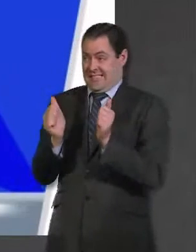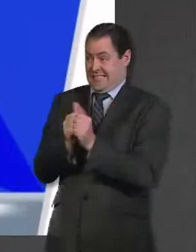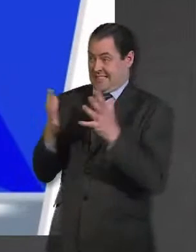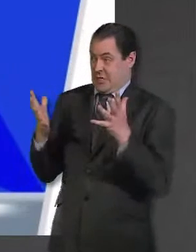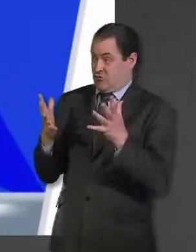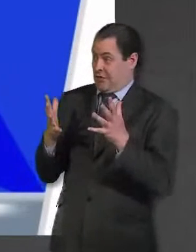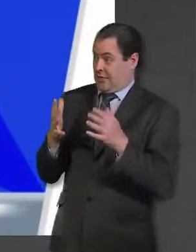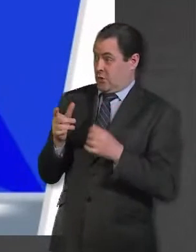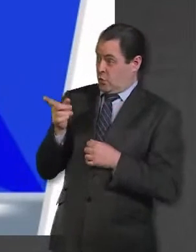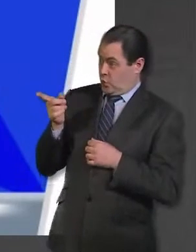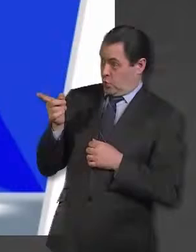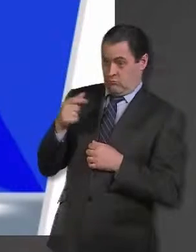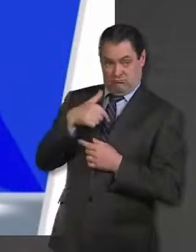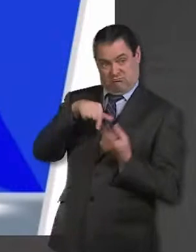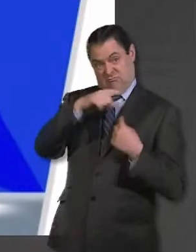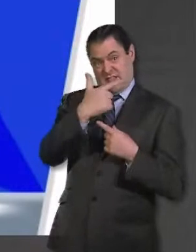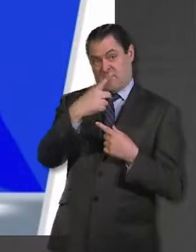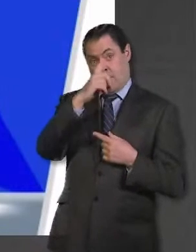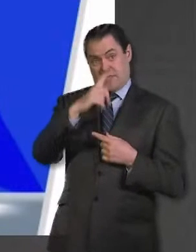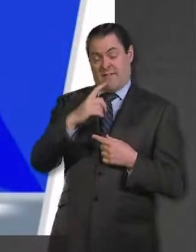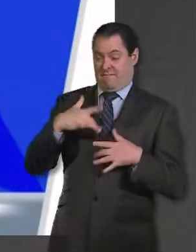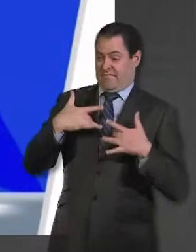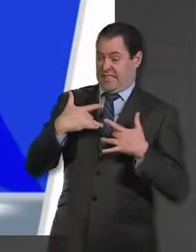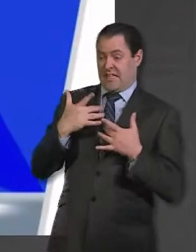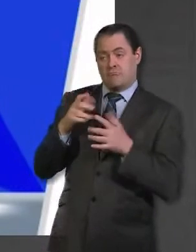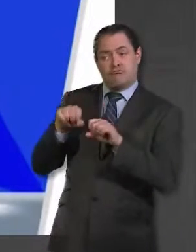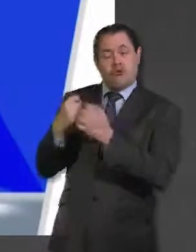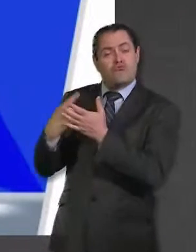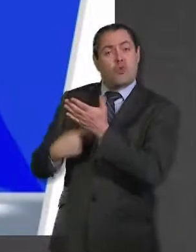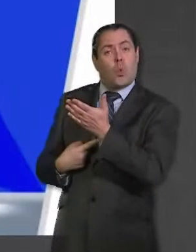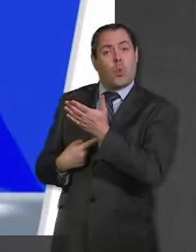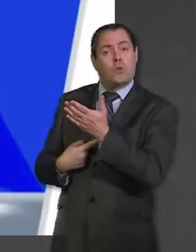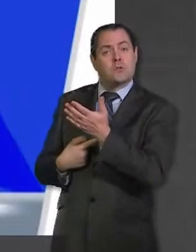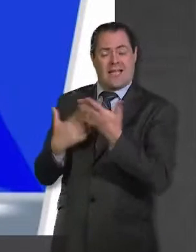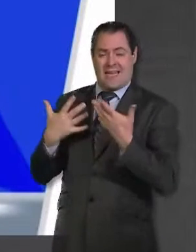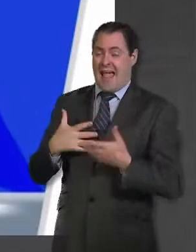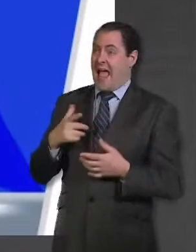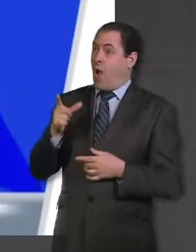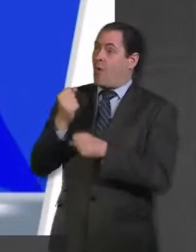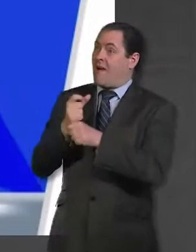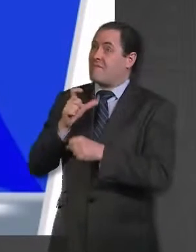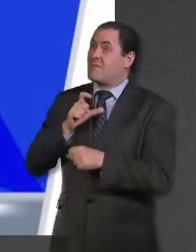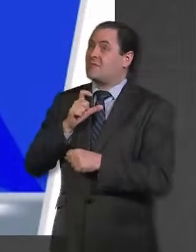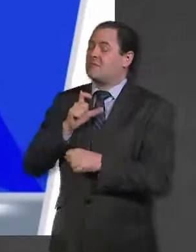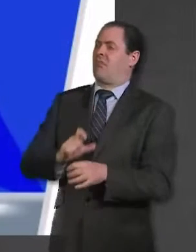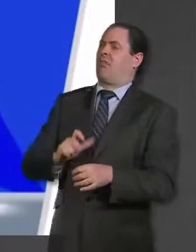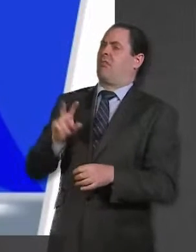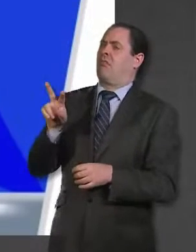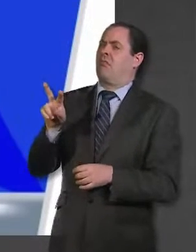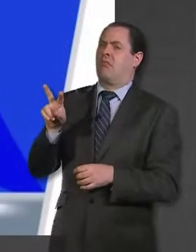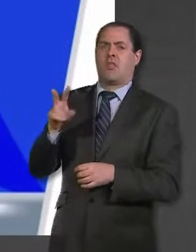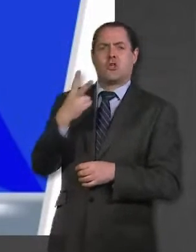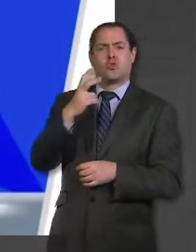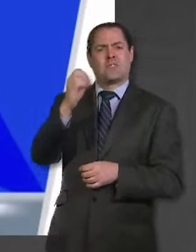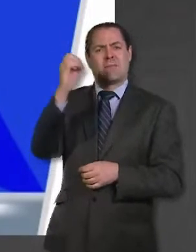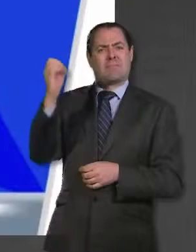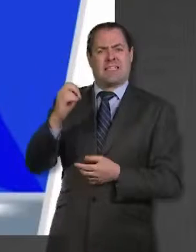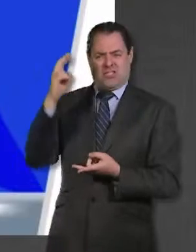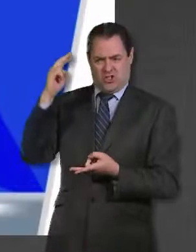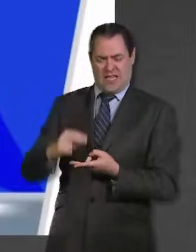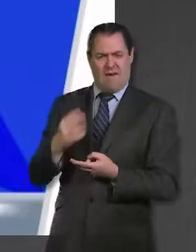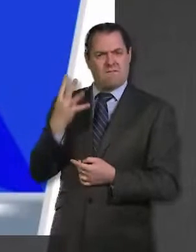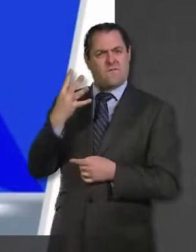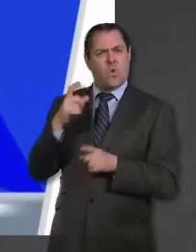the rules, and because of that, confidence in the government has plummeted 20 points in just 4 days. Given how important